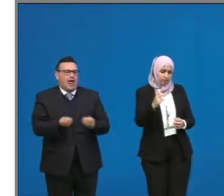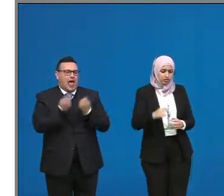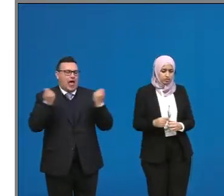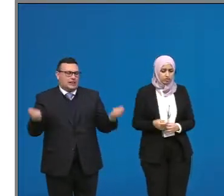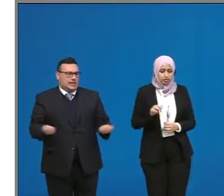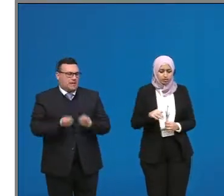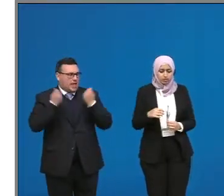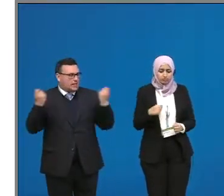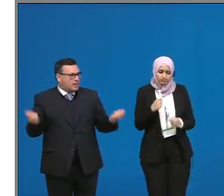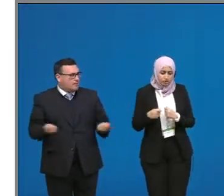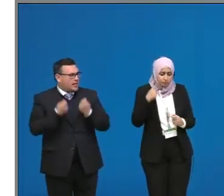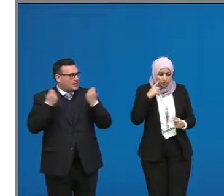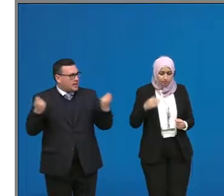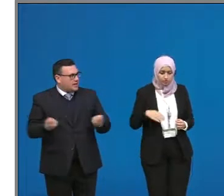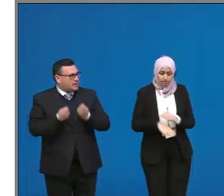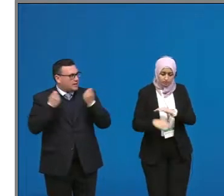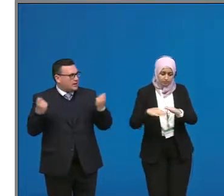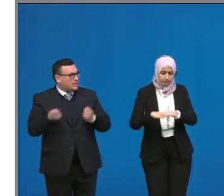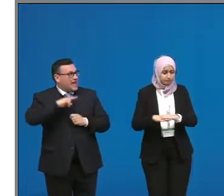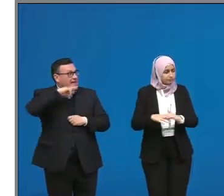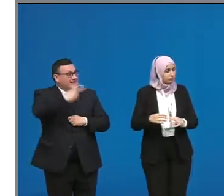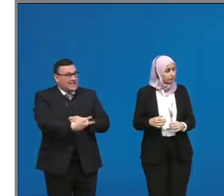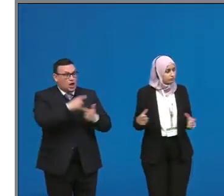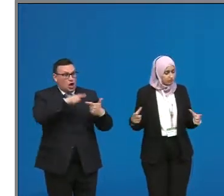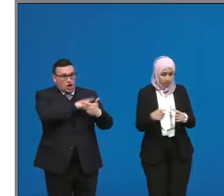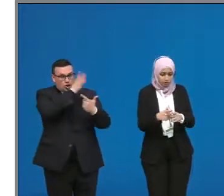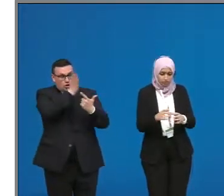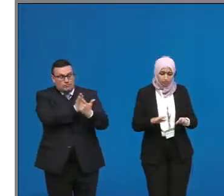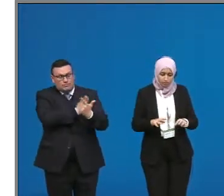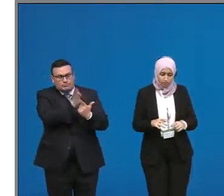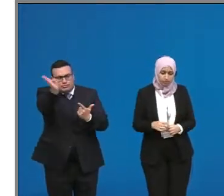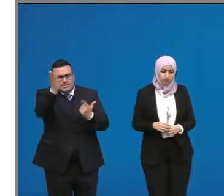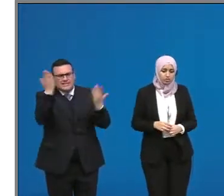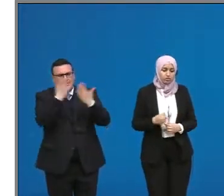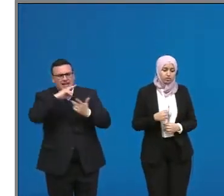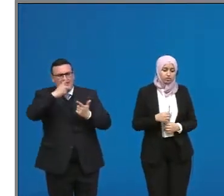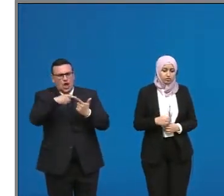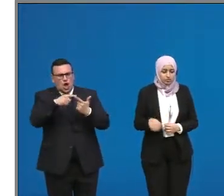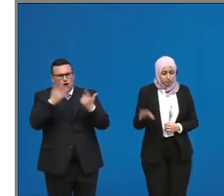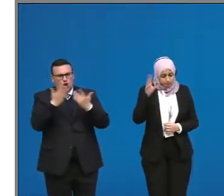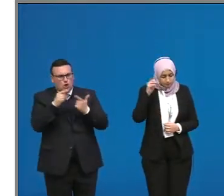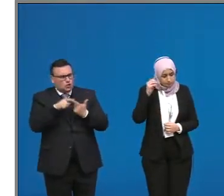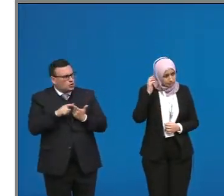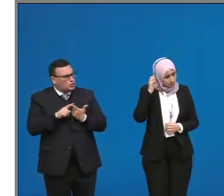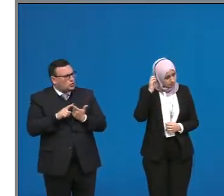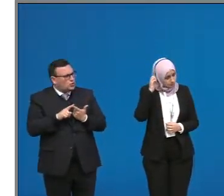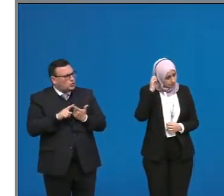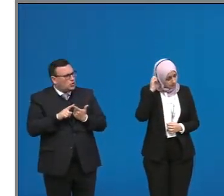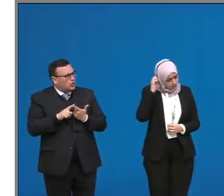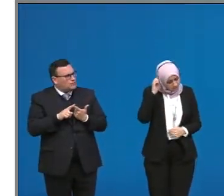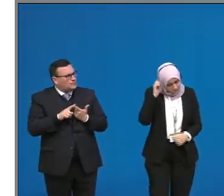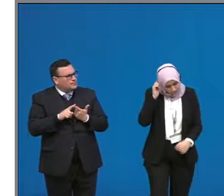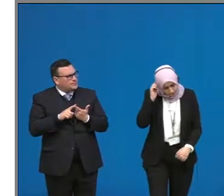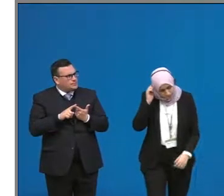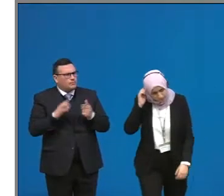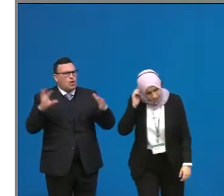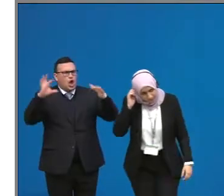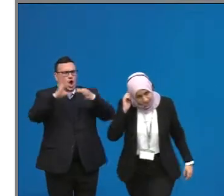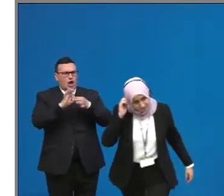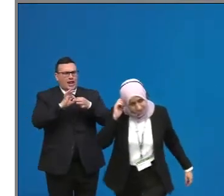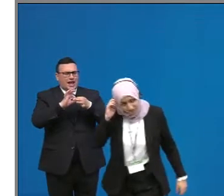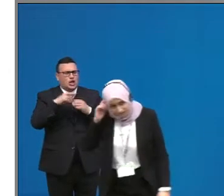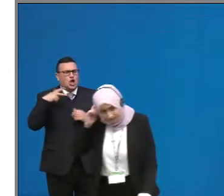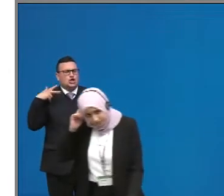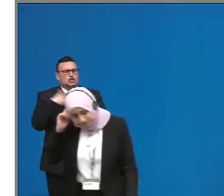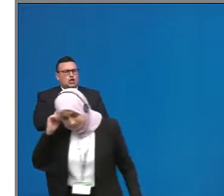infrastructure for massive open online educational resources is the GRID project, a large